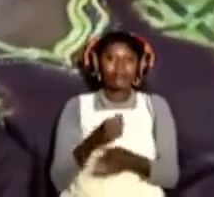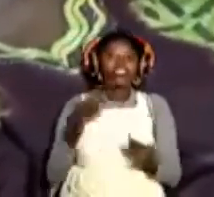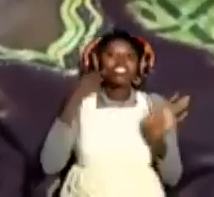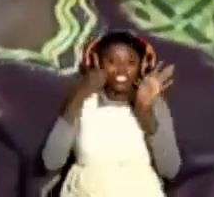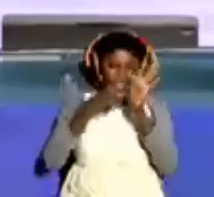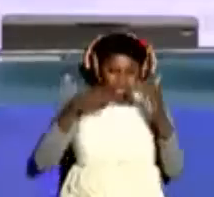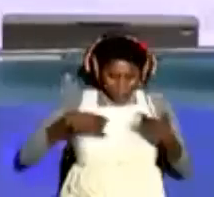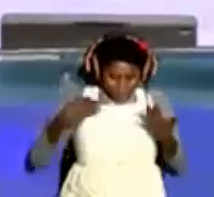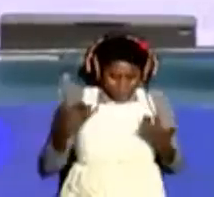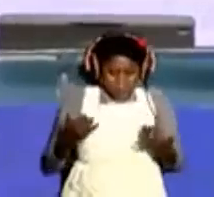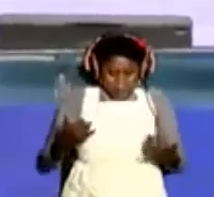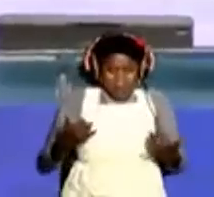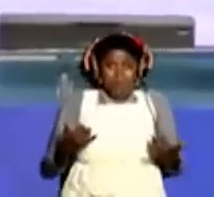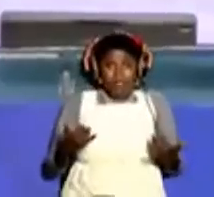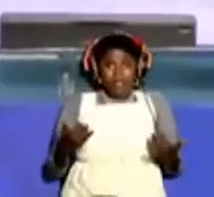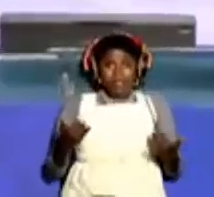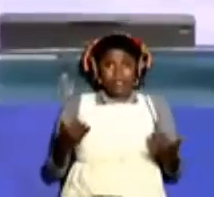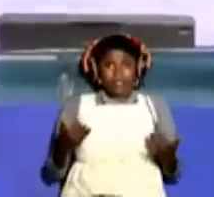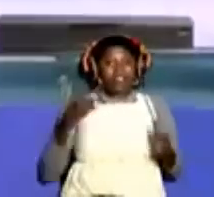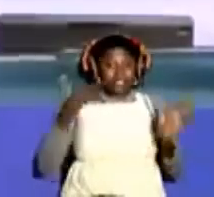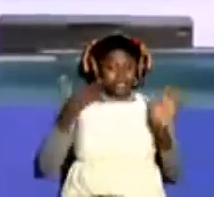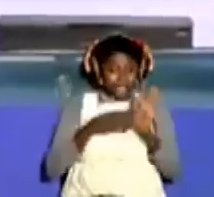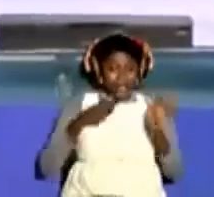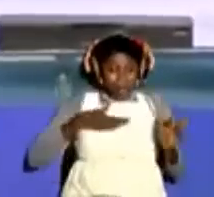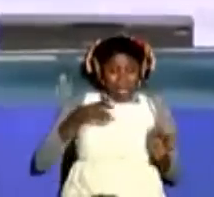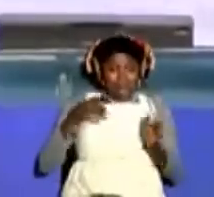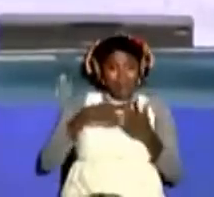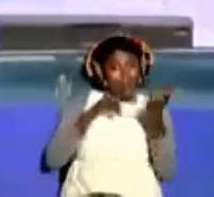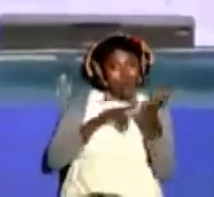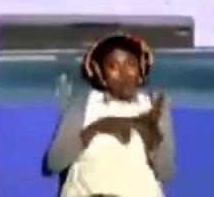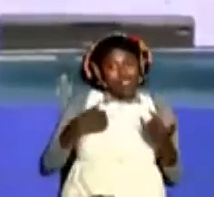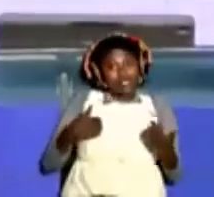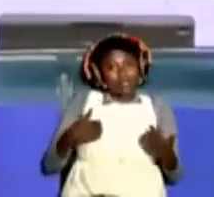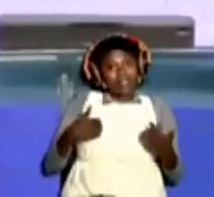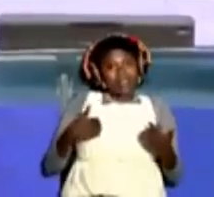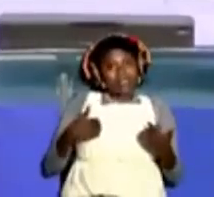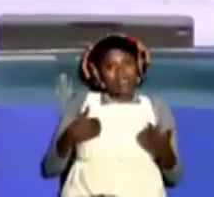Check me out. Check my record.